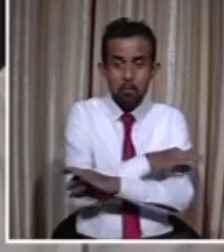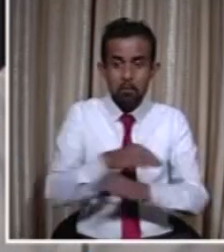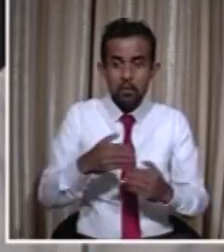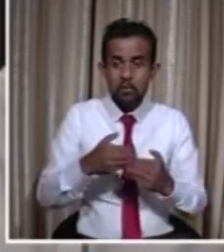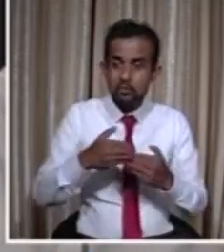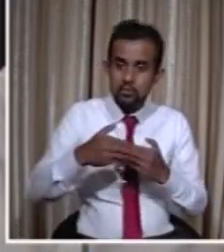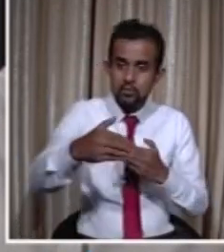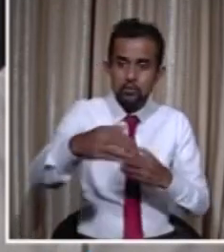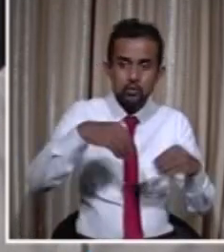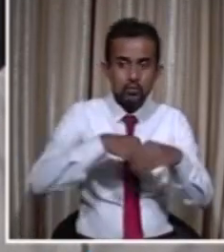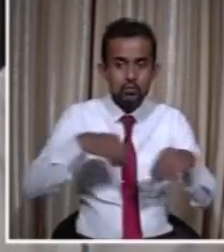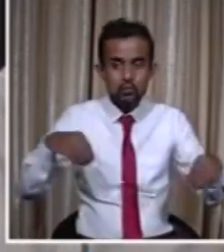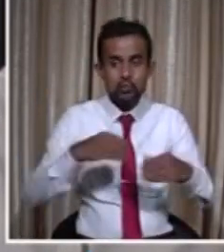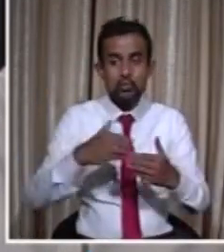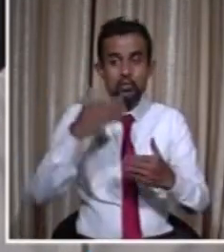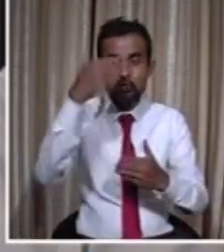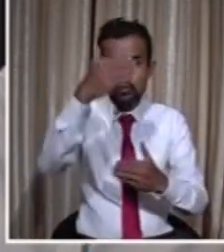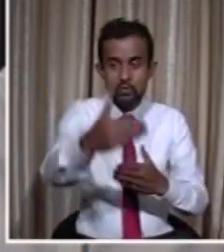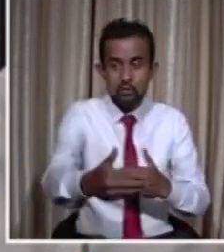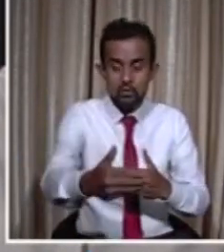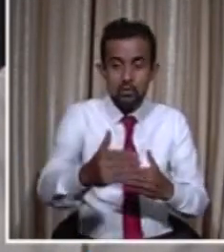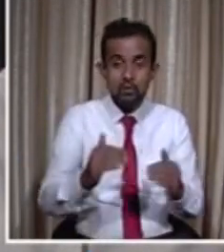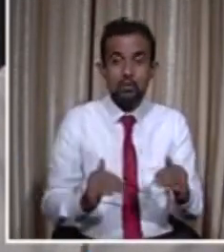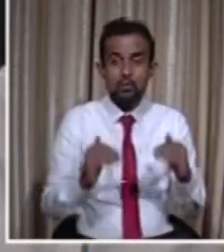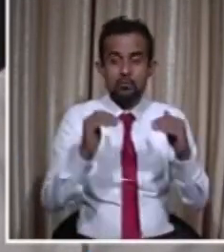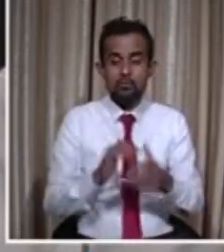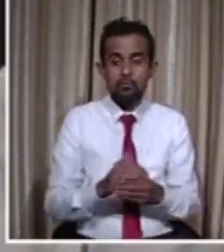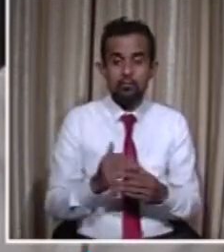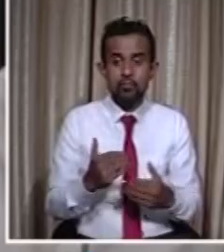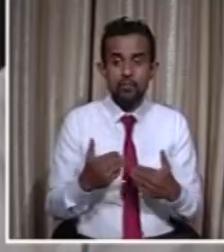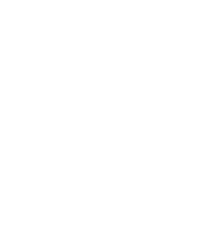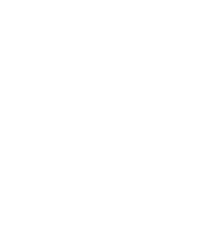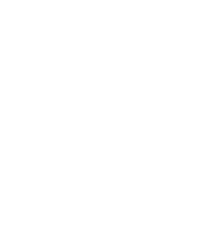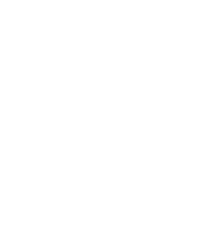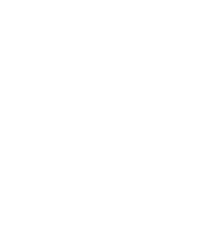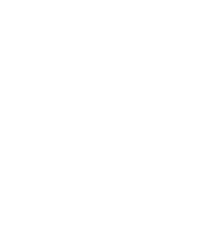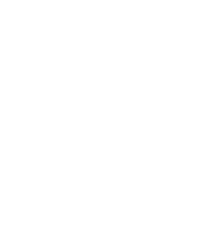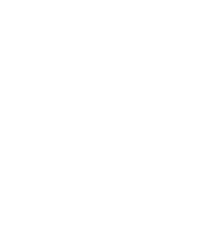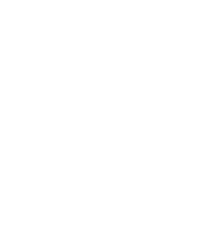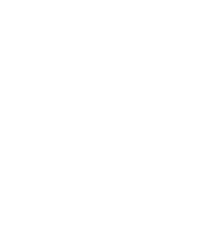I have no problem. They should go ahead with that. I'm all for greenhouses.